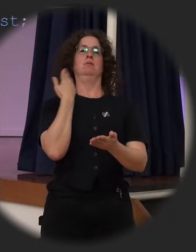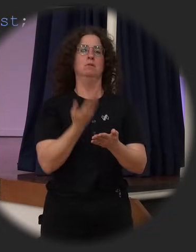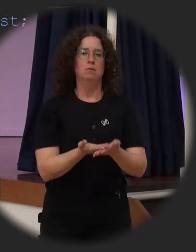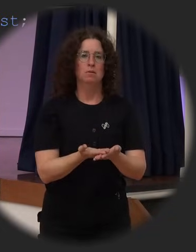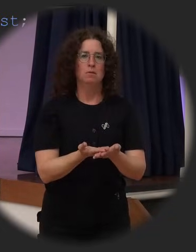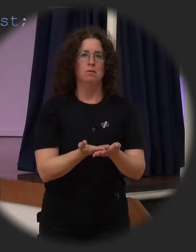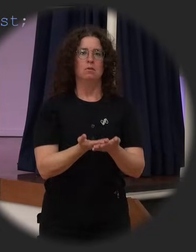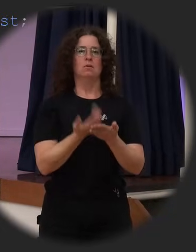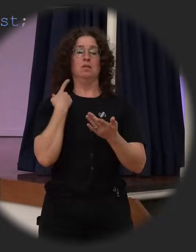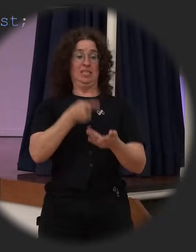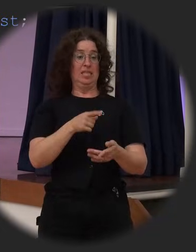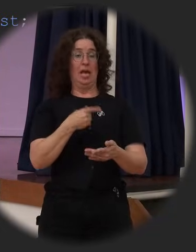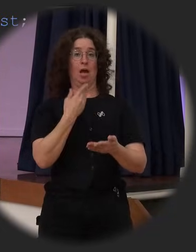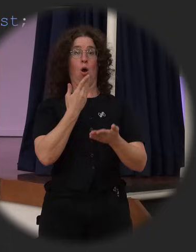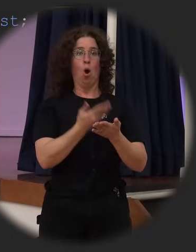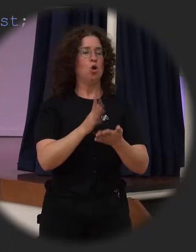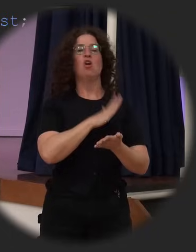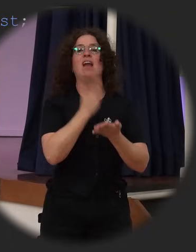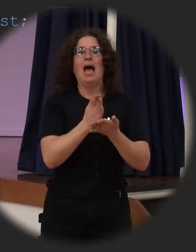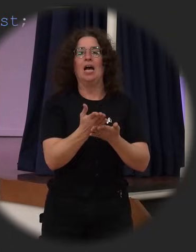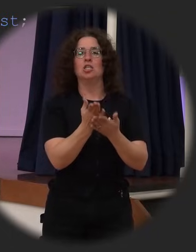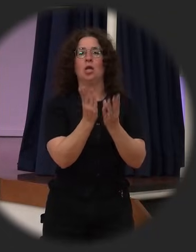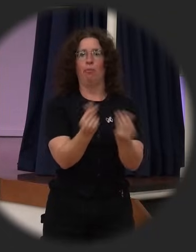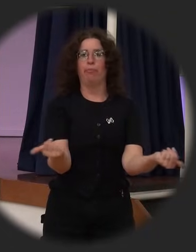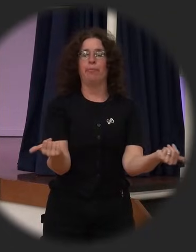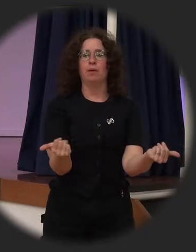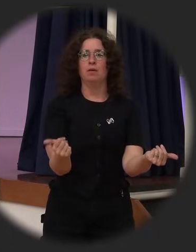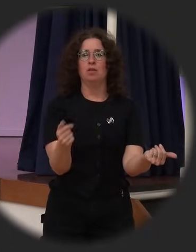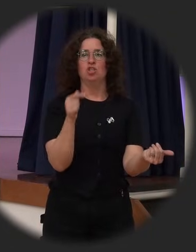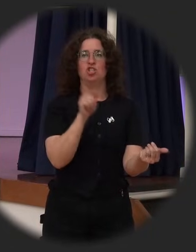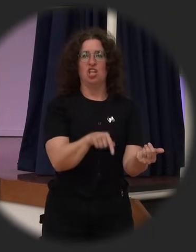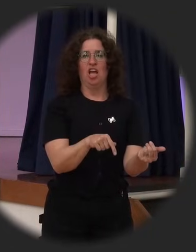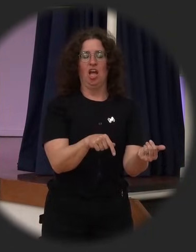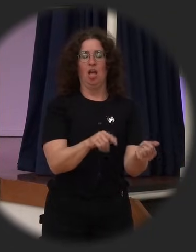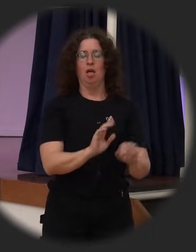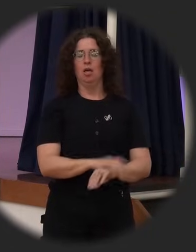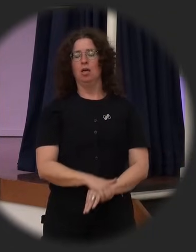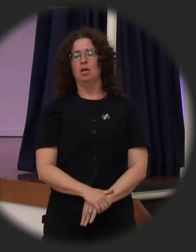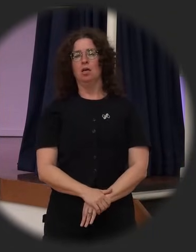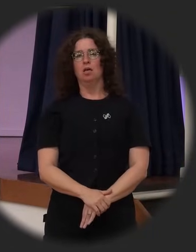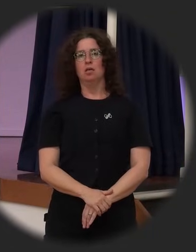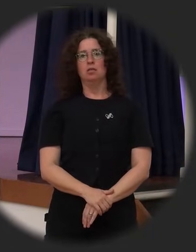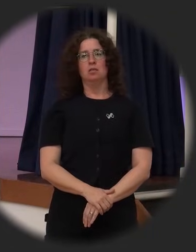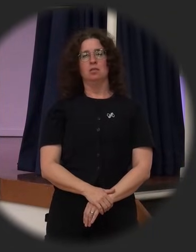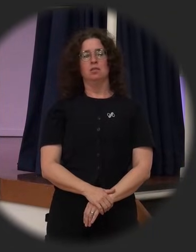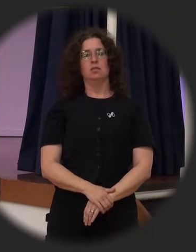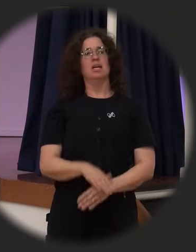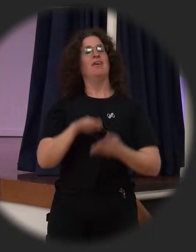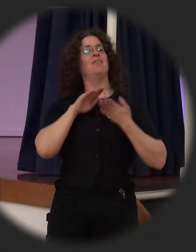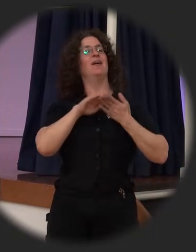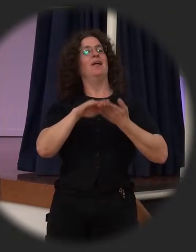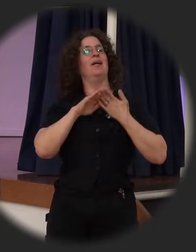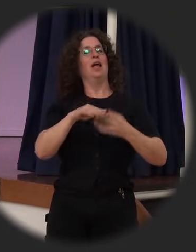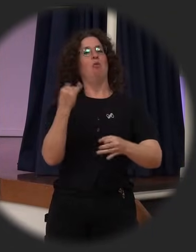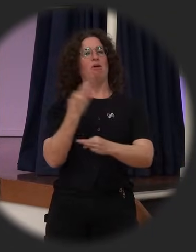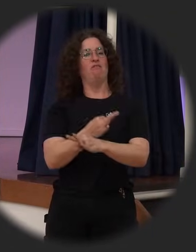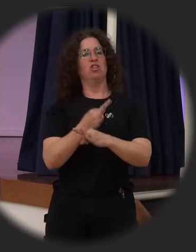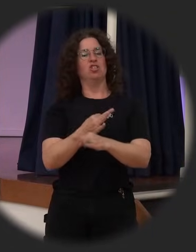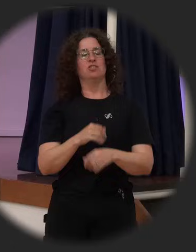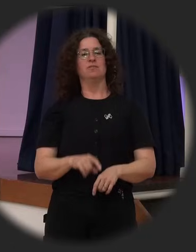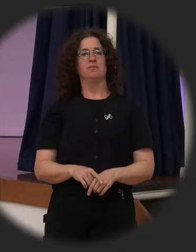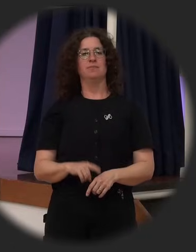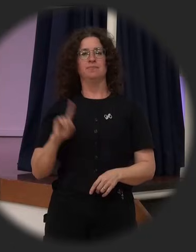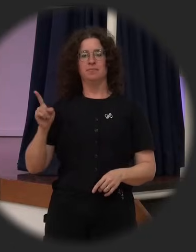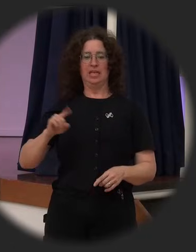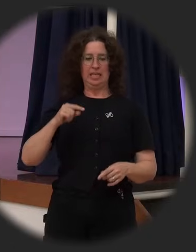they will be coming back up online. They're not really destroyed. So we have a bunch of helper functions like this. Is